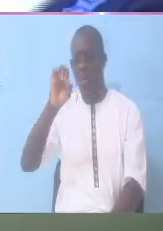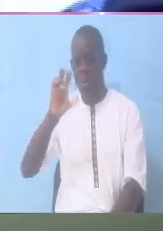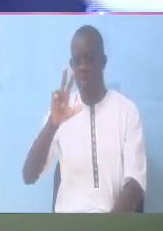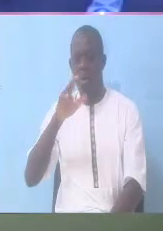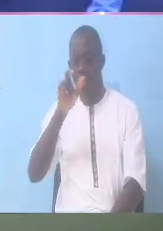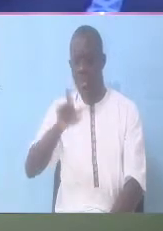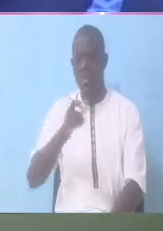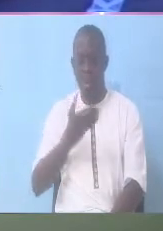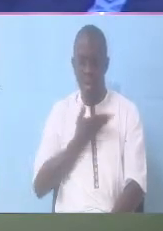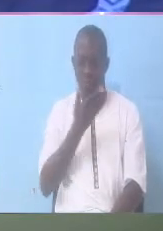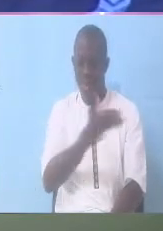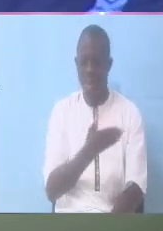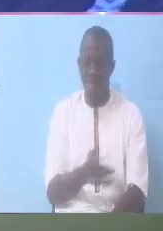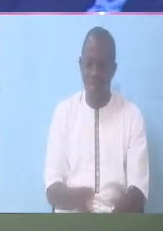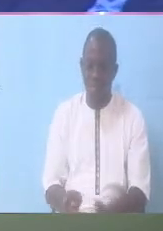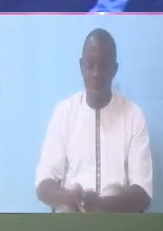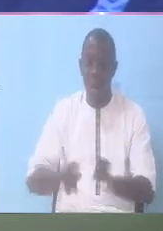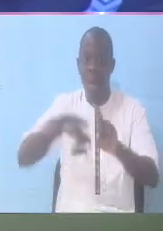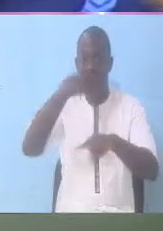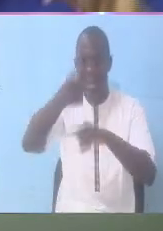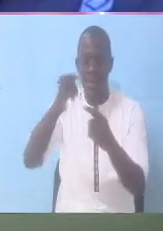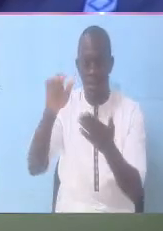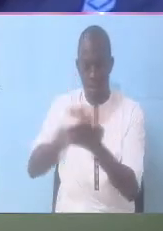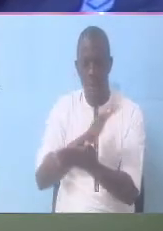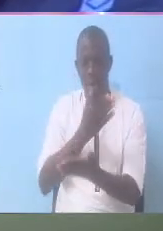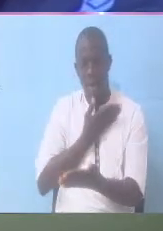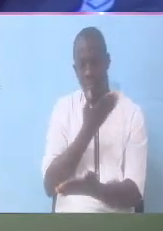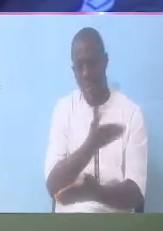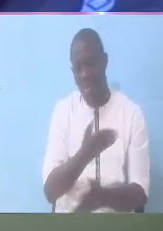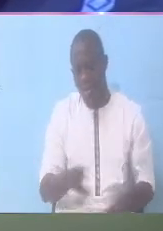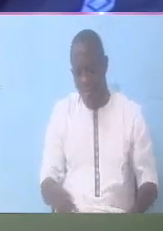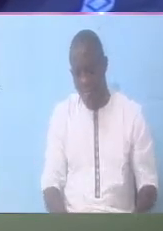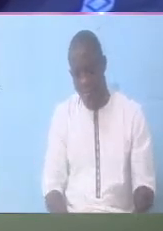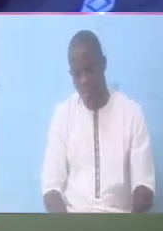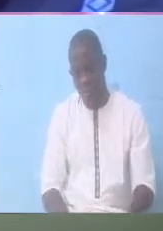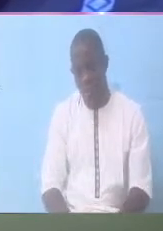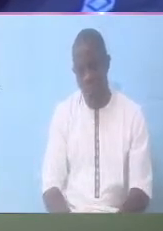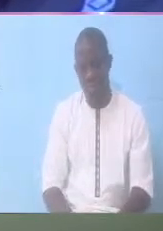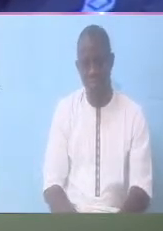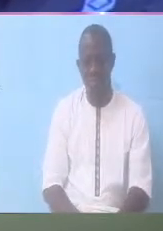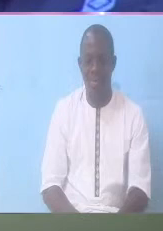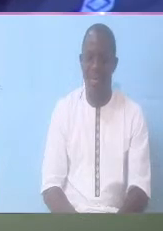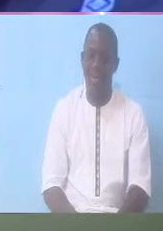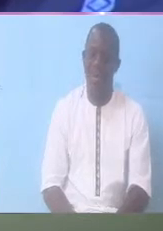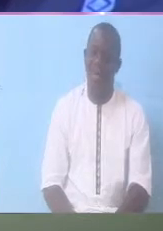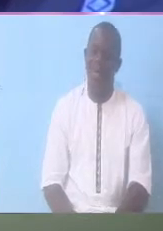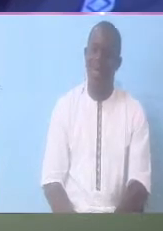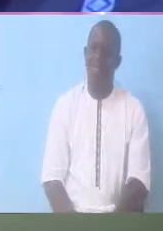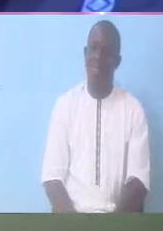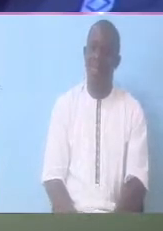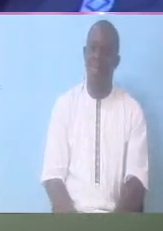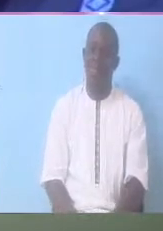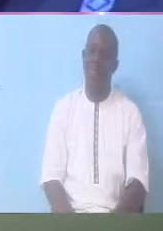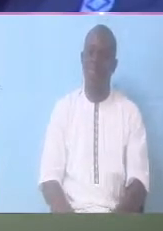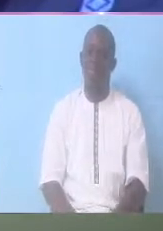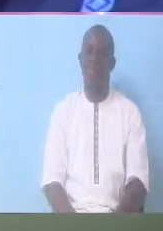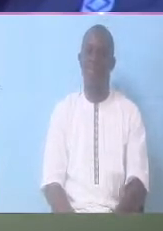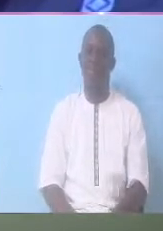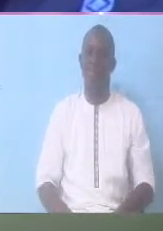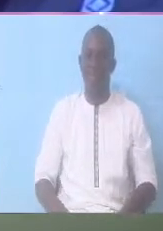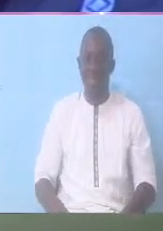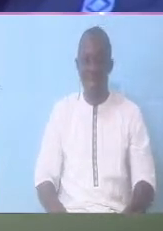Yes. Next page. Sabanjang, sorry.